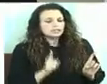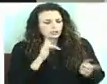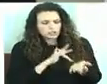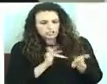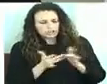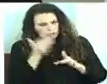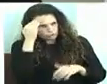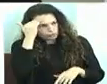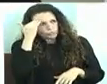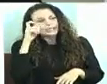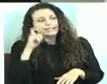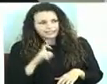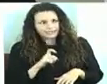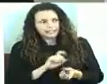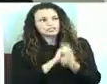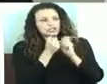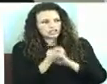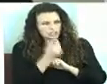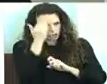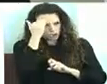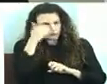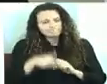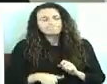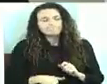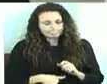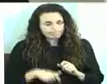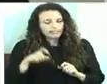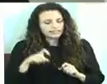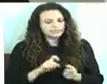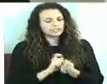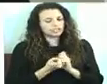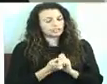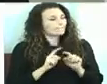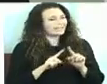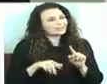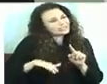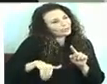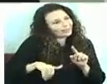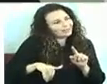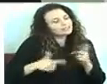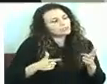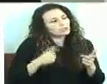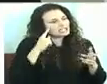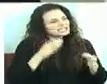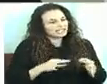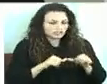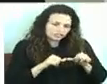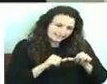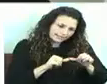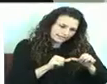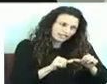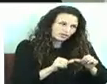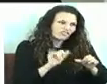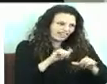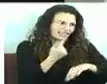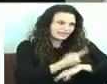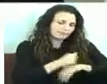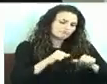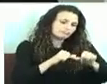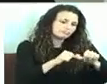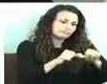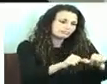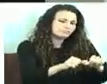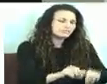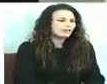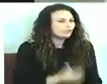Jesus knew what he needed to do. He knew what needed to be addressed, but it was too late for him, so he could just continue on for that day. That's like a